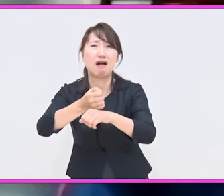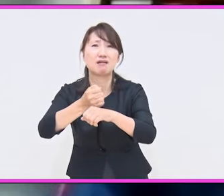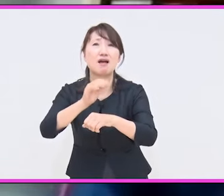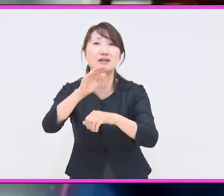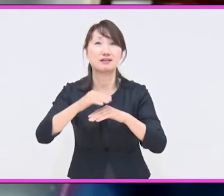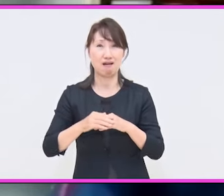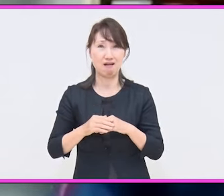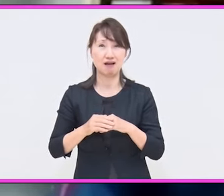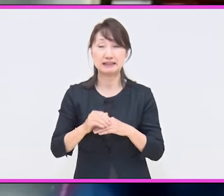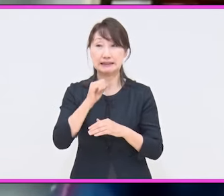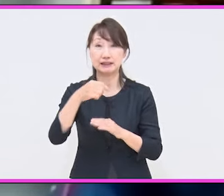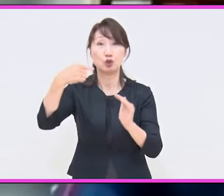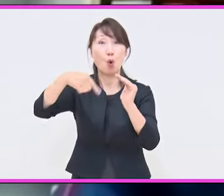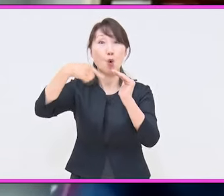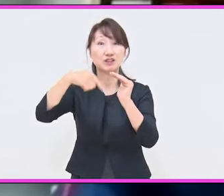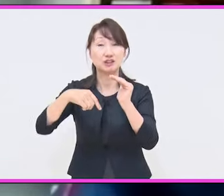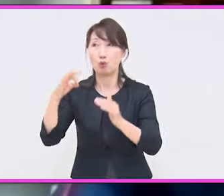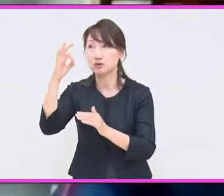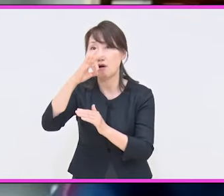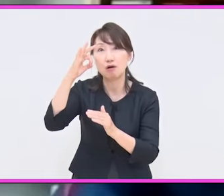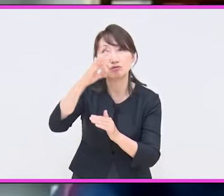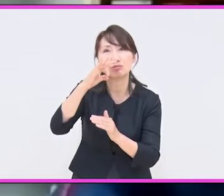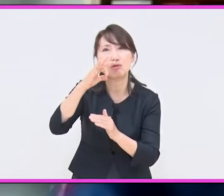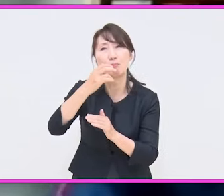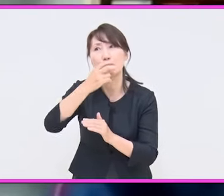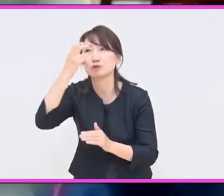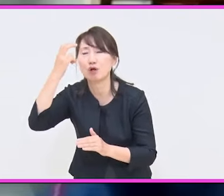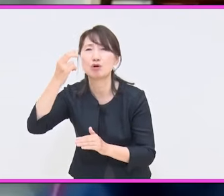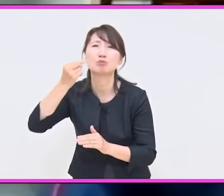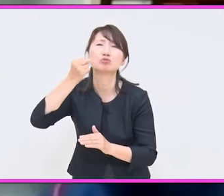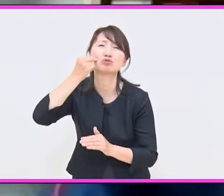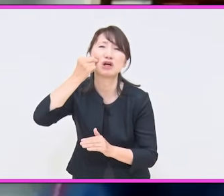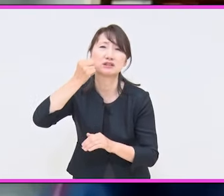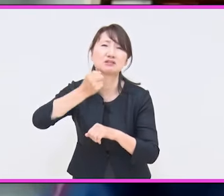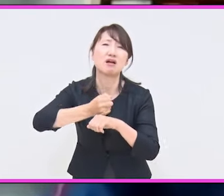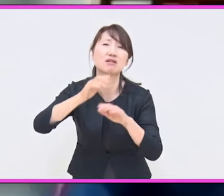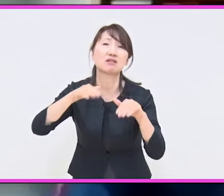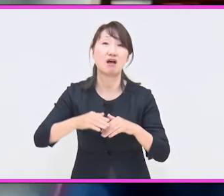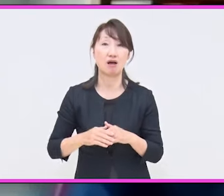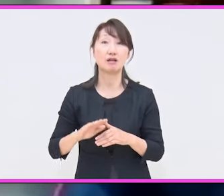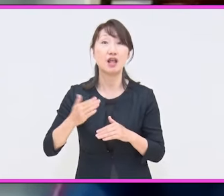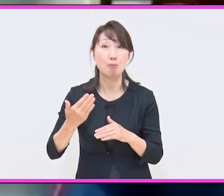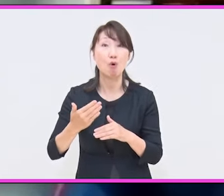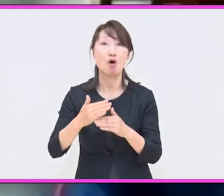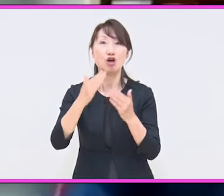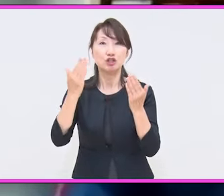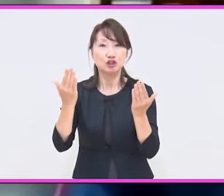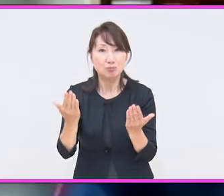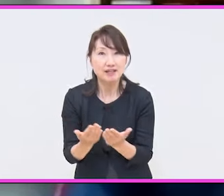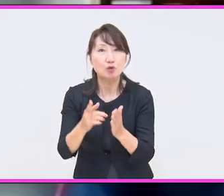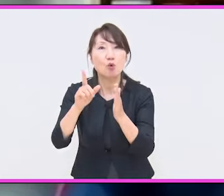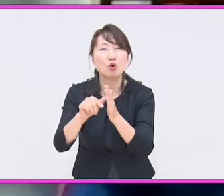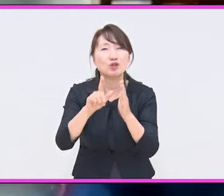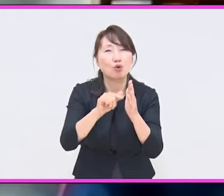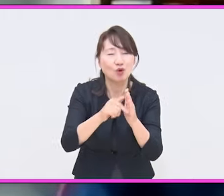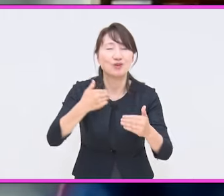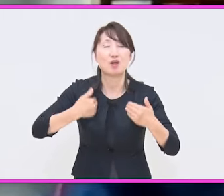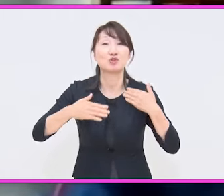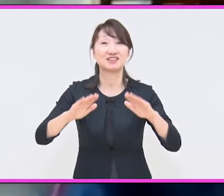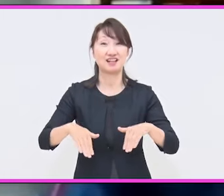easy to get into and to find good coaches, but I loved every minute of it, and I think the will to